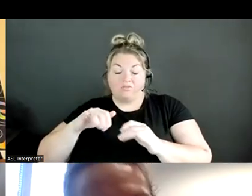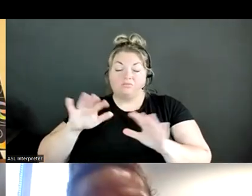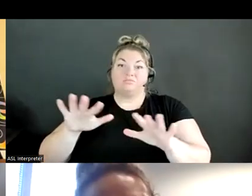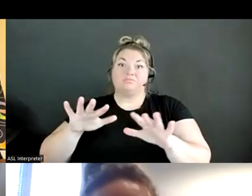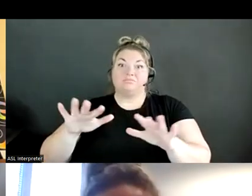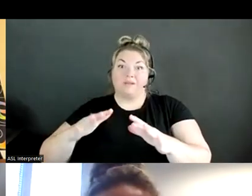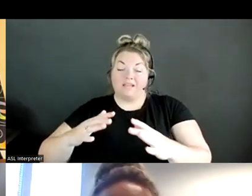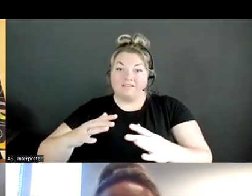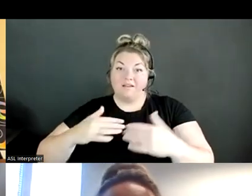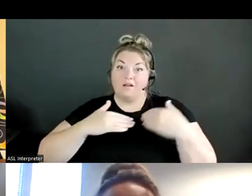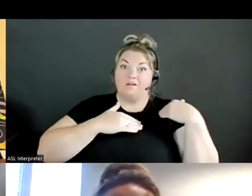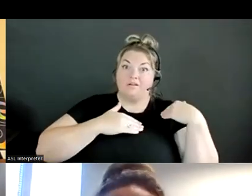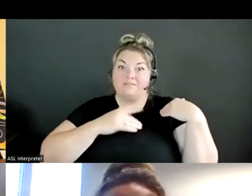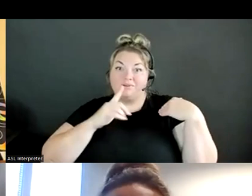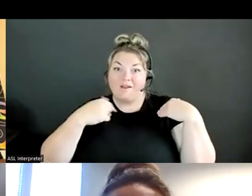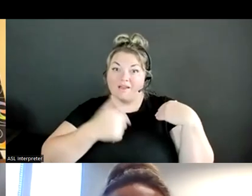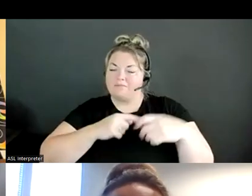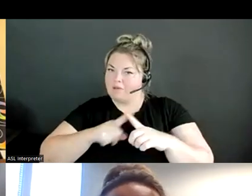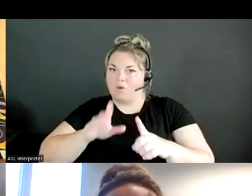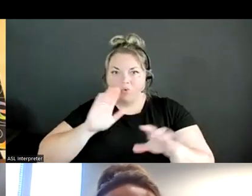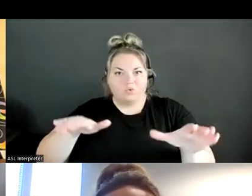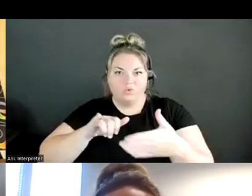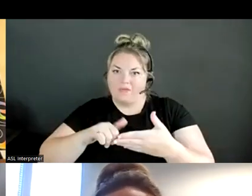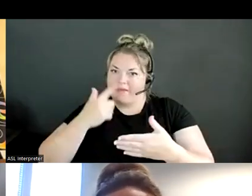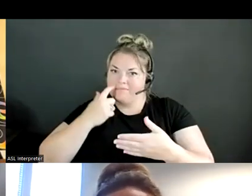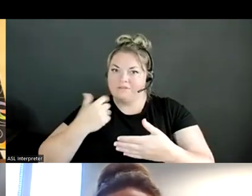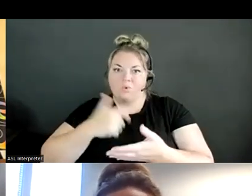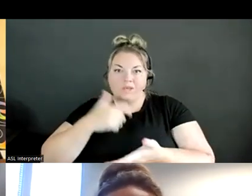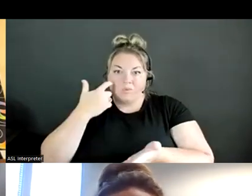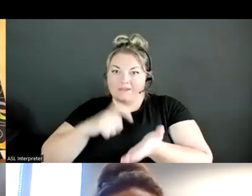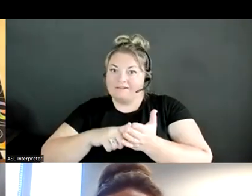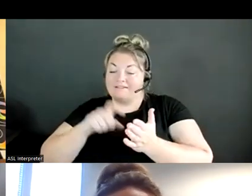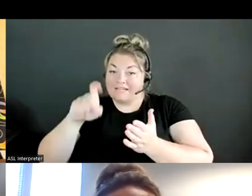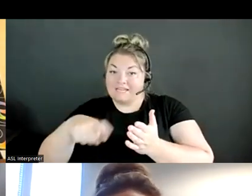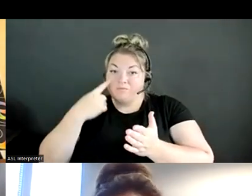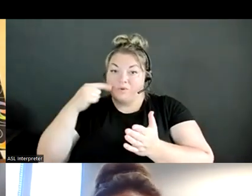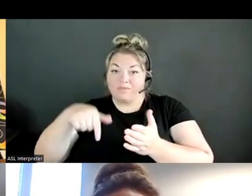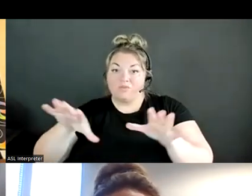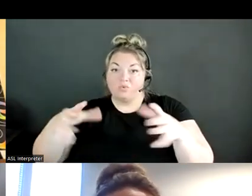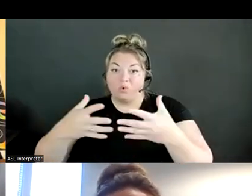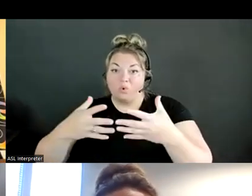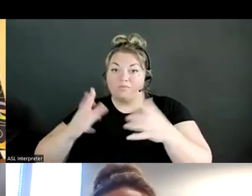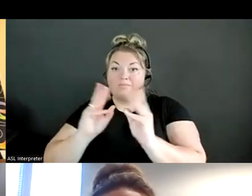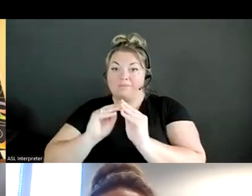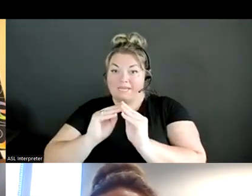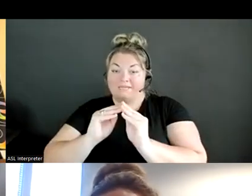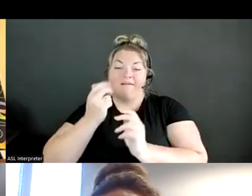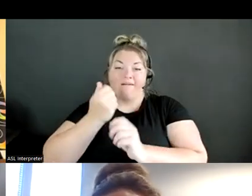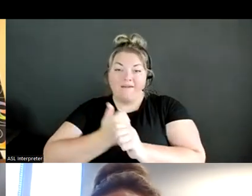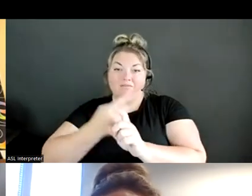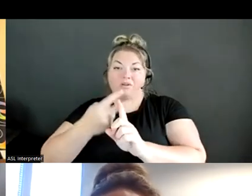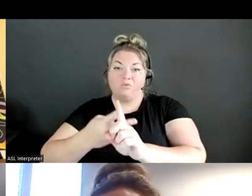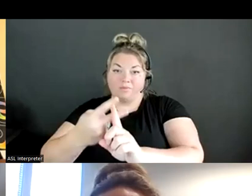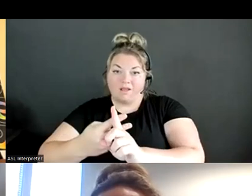but we'll do it because we recognize the need for this group to meet every other month. And